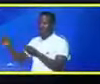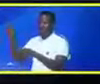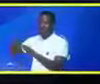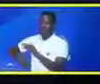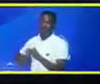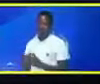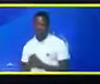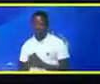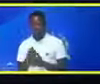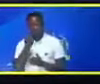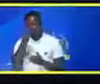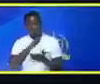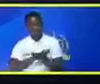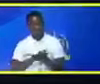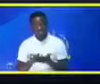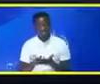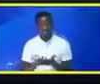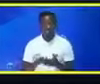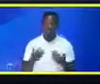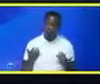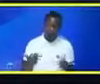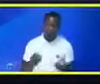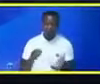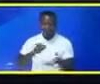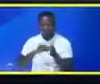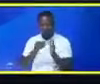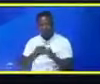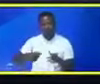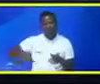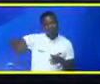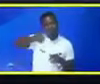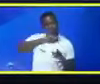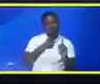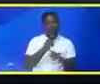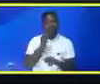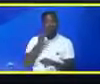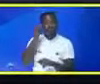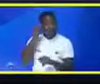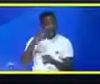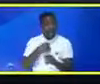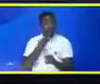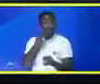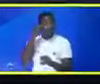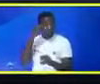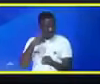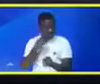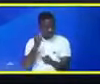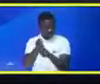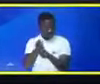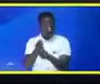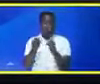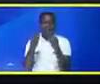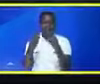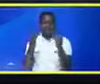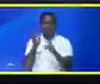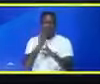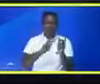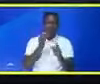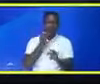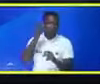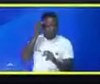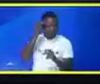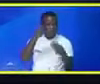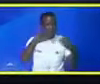Are we together? All of us here come from homes. And for many of us, our homes are made of